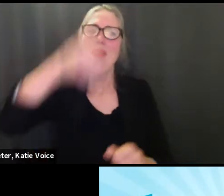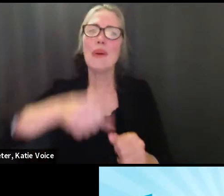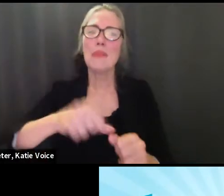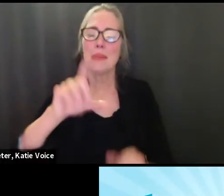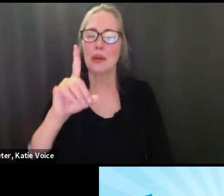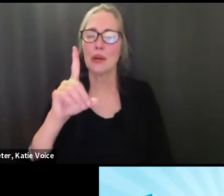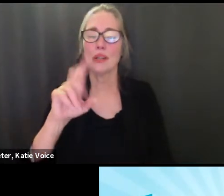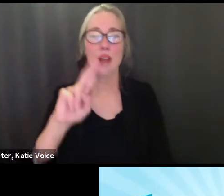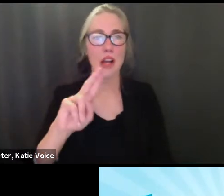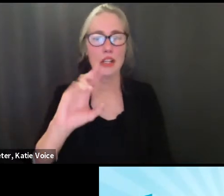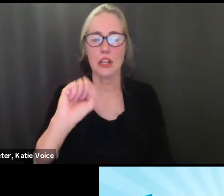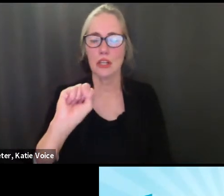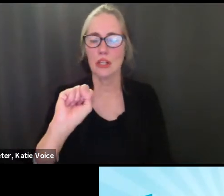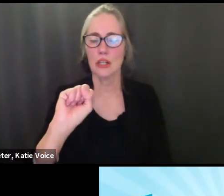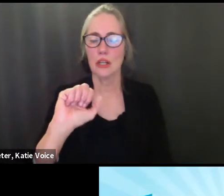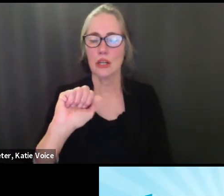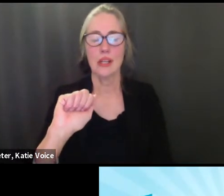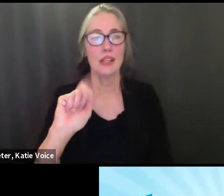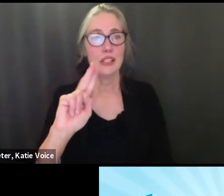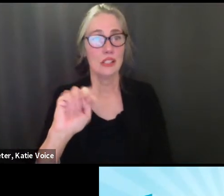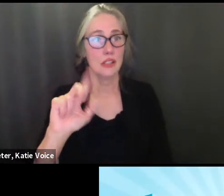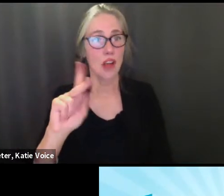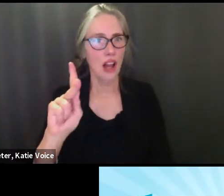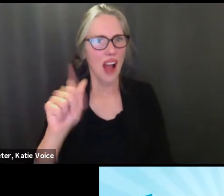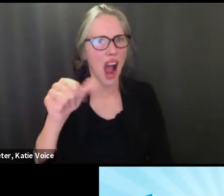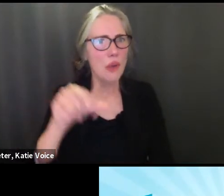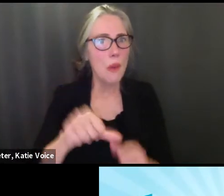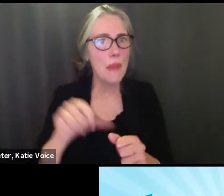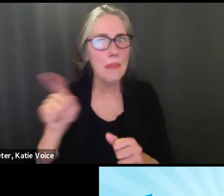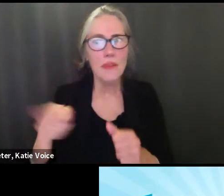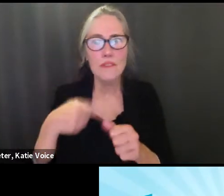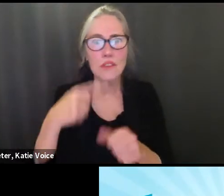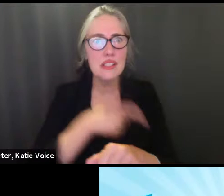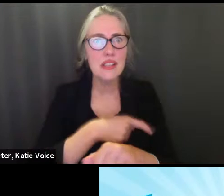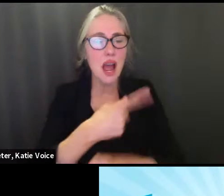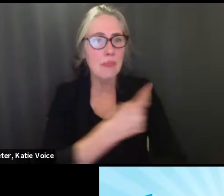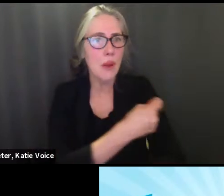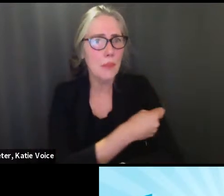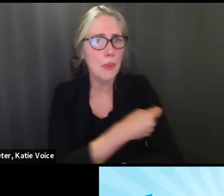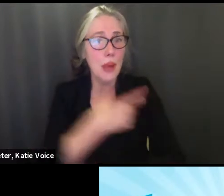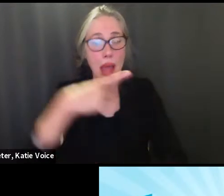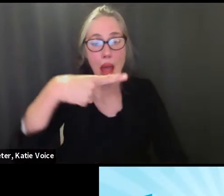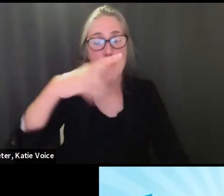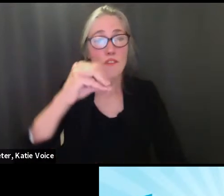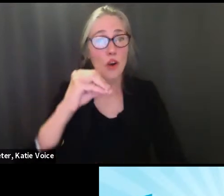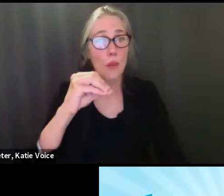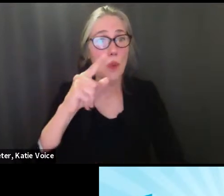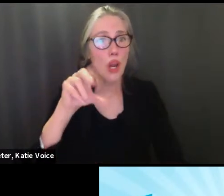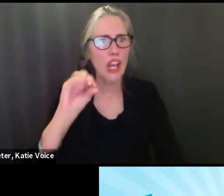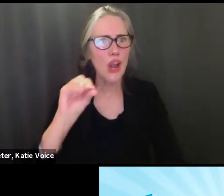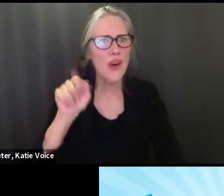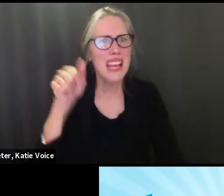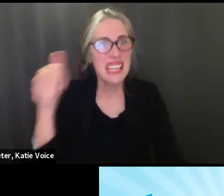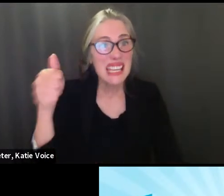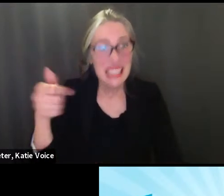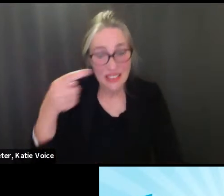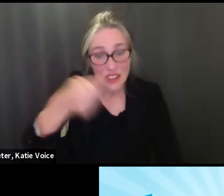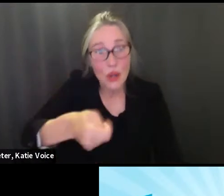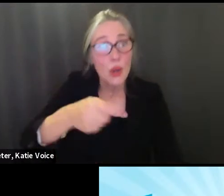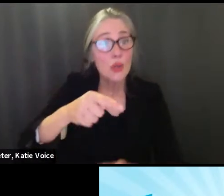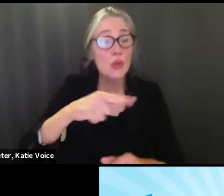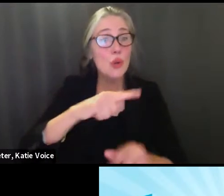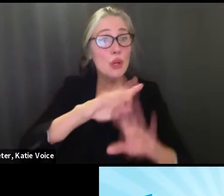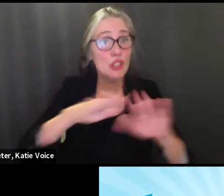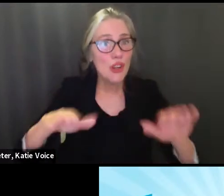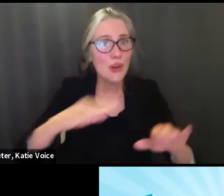vaccine, he actually administered it himself at an elementary school in Pittsburgh to 9-year-olds and rolled up their